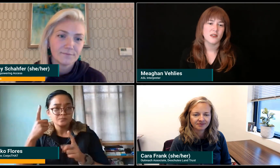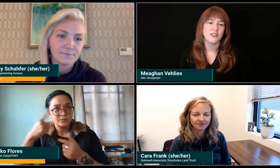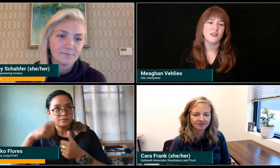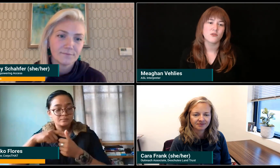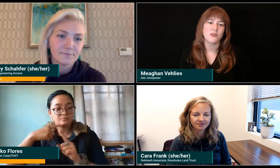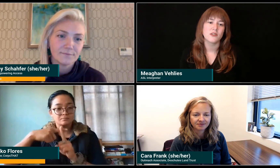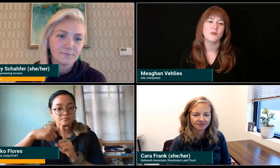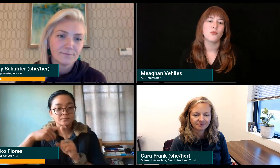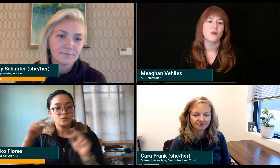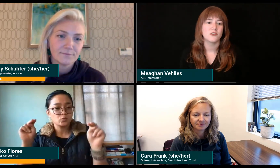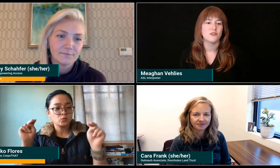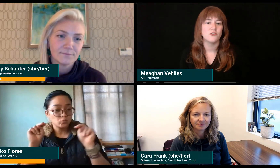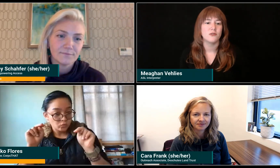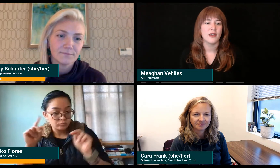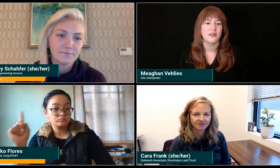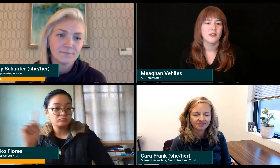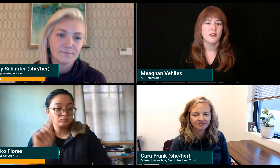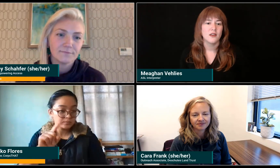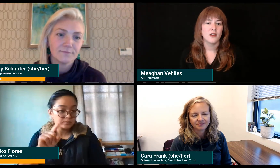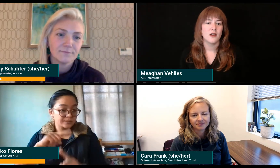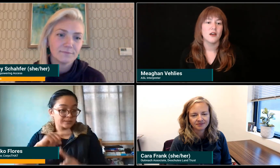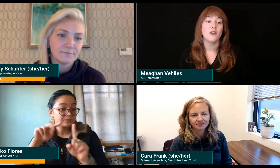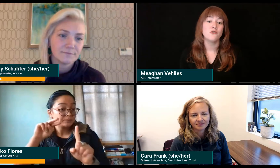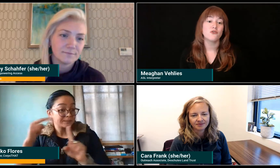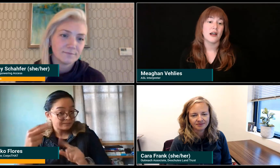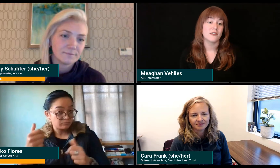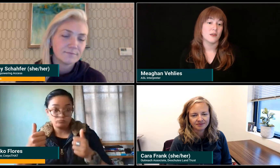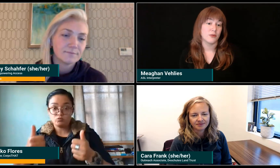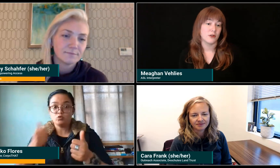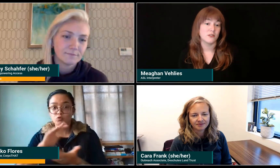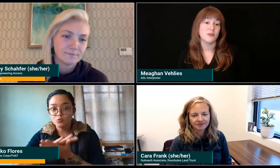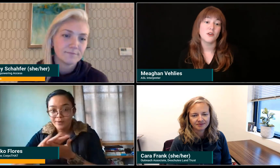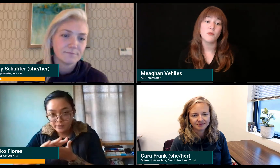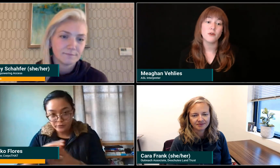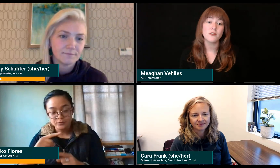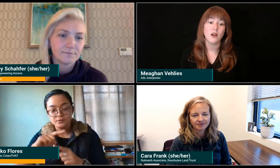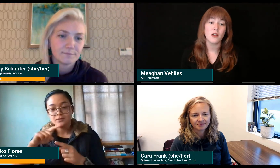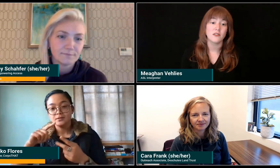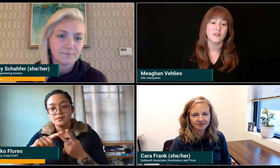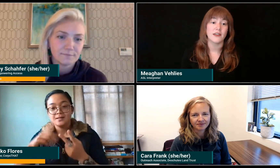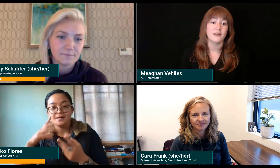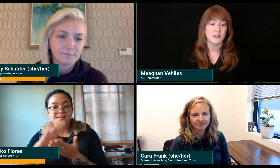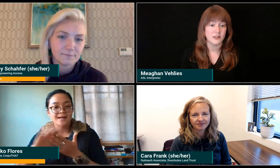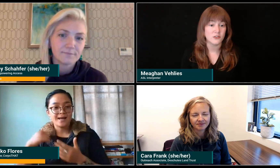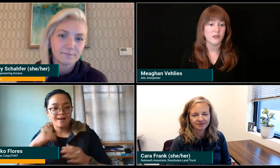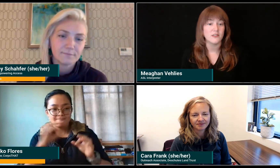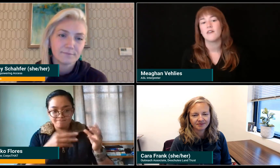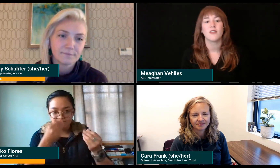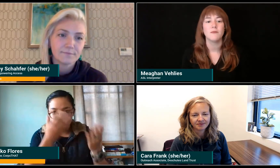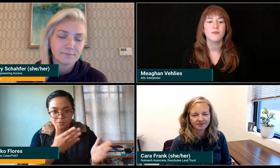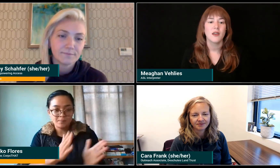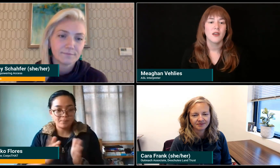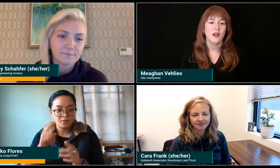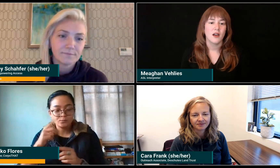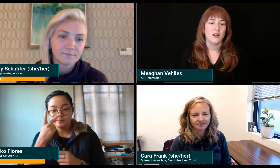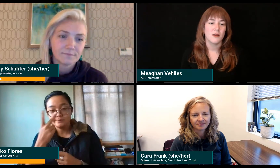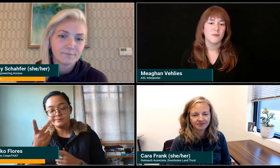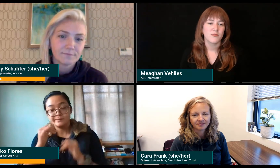and I think it's really important to get a neutral outside person, but there are pros and cons to that. It is great to have